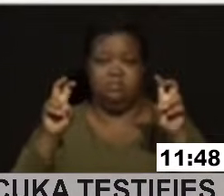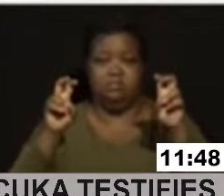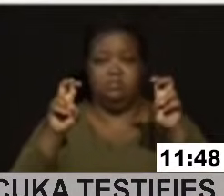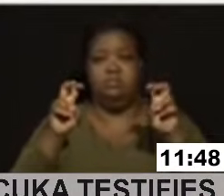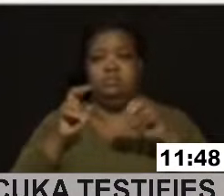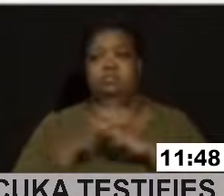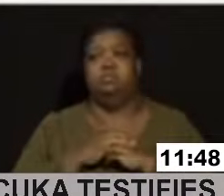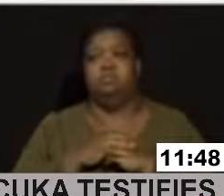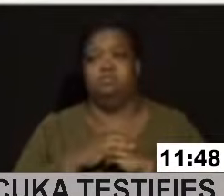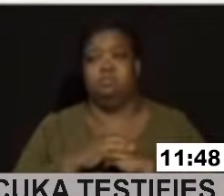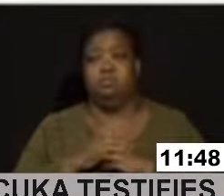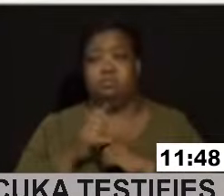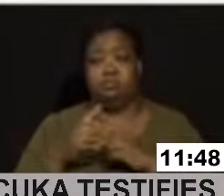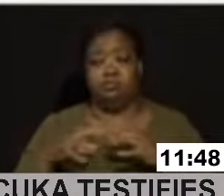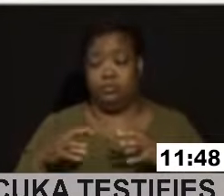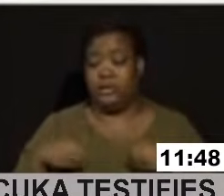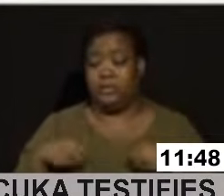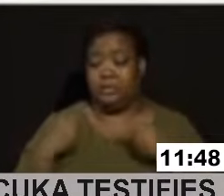it would happen if you allow it.